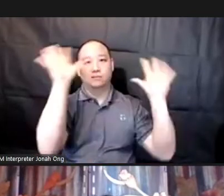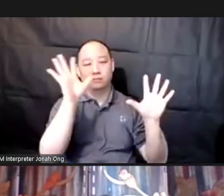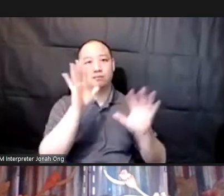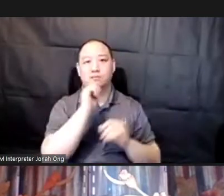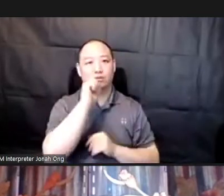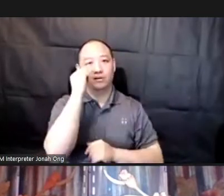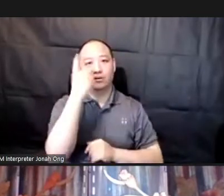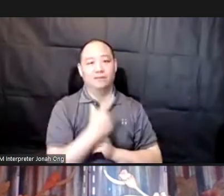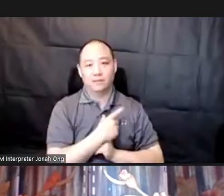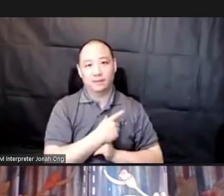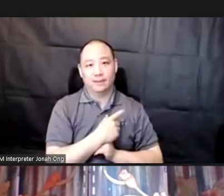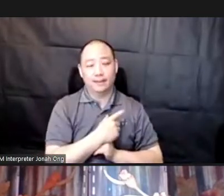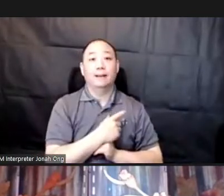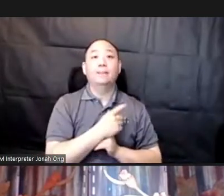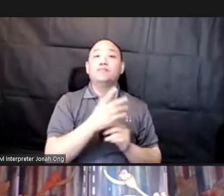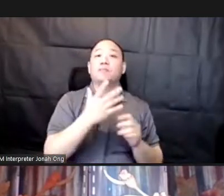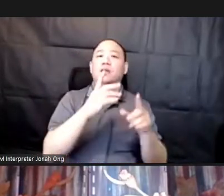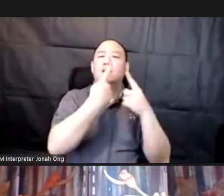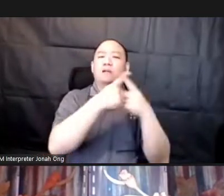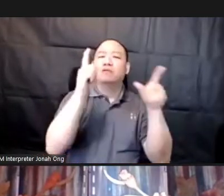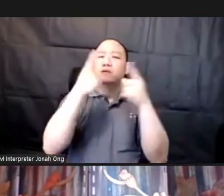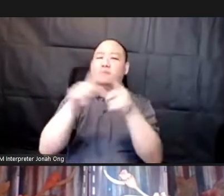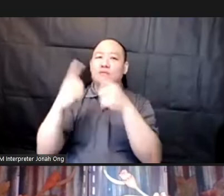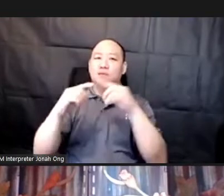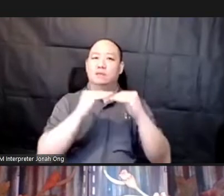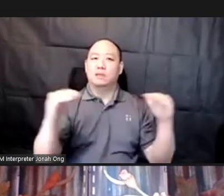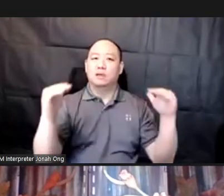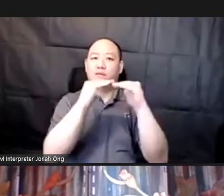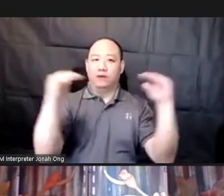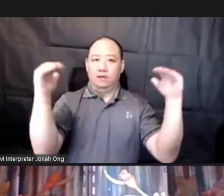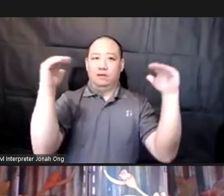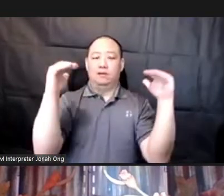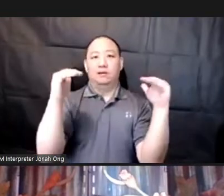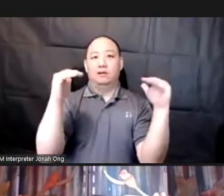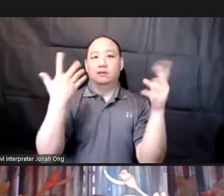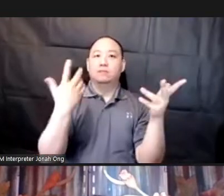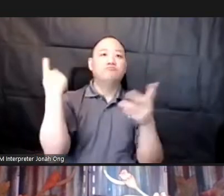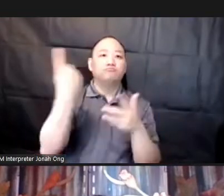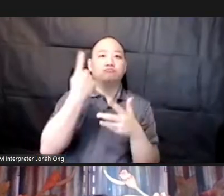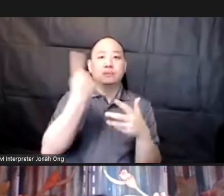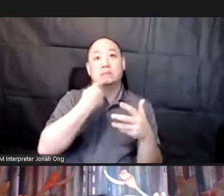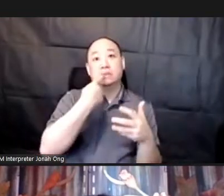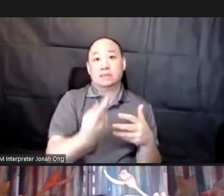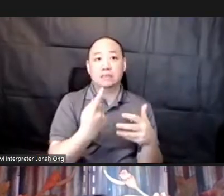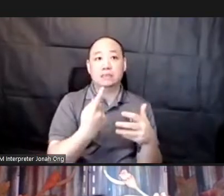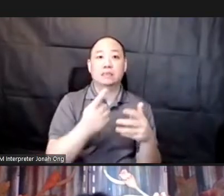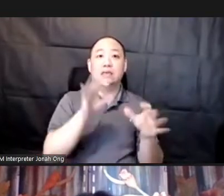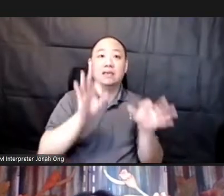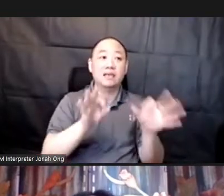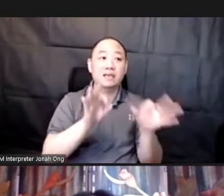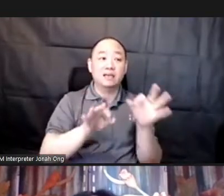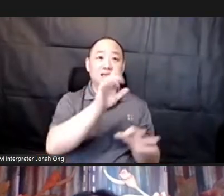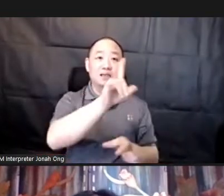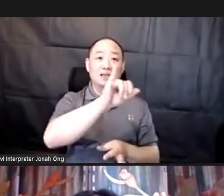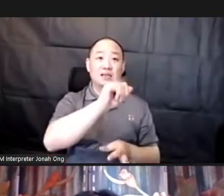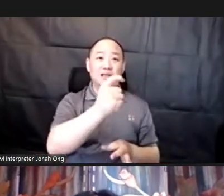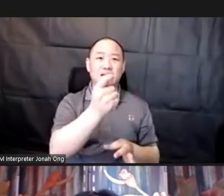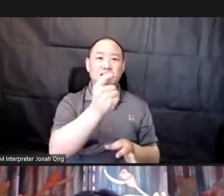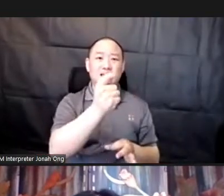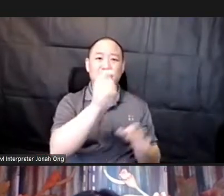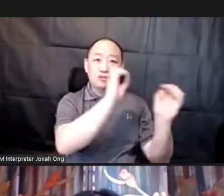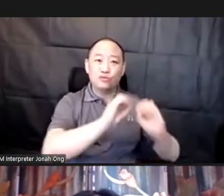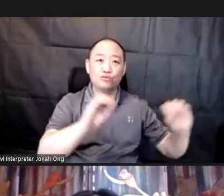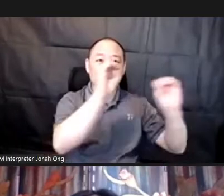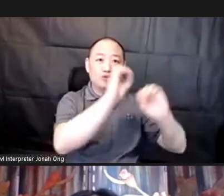reading and writing. So there are different levels to it. But when we say someone is illiterate, like a child is illiterate, that means they don't